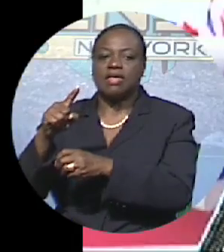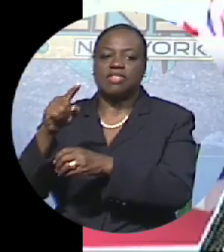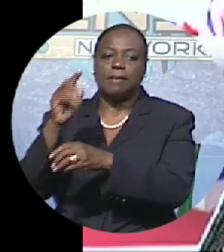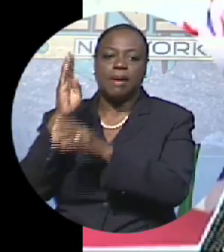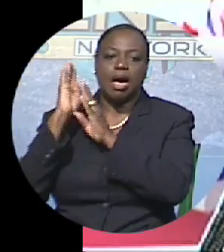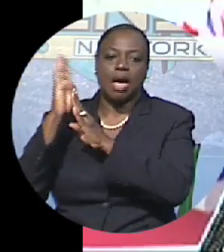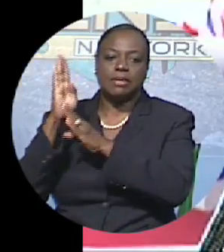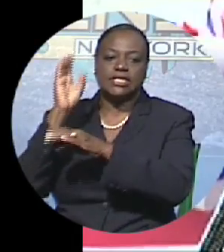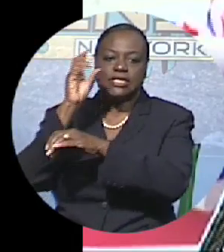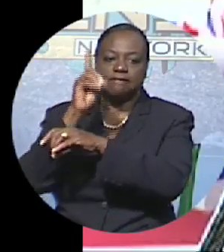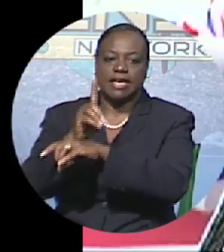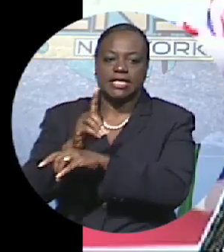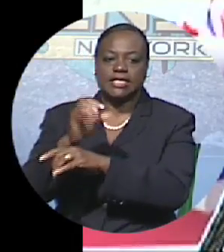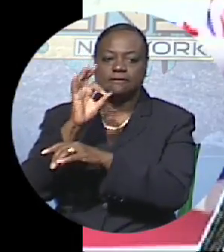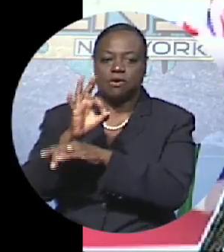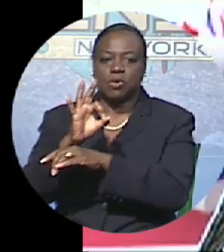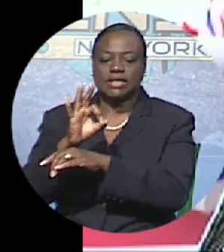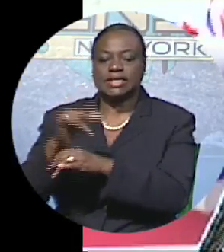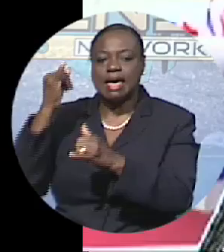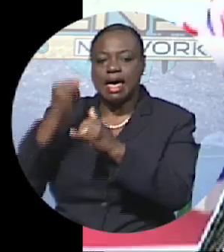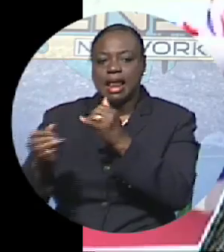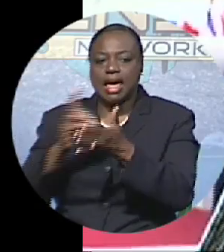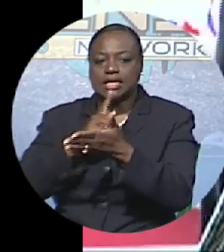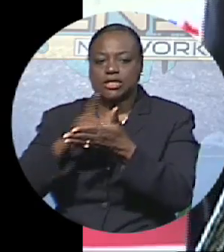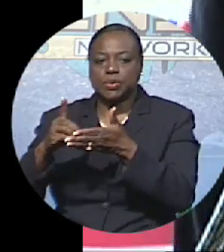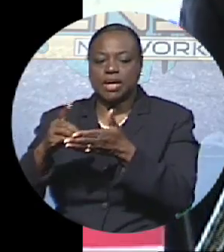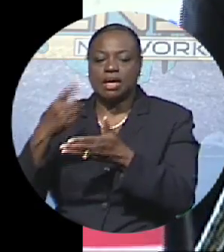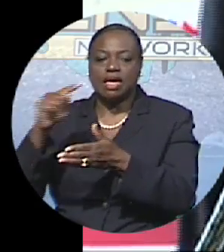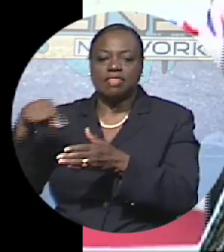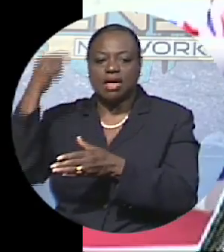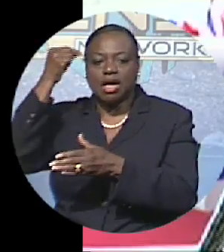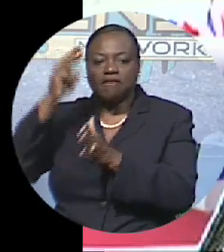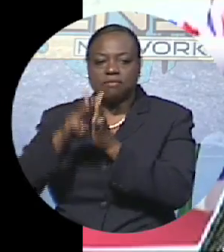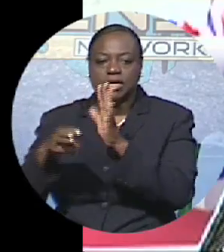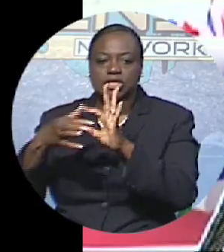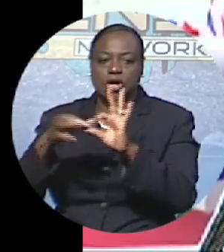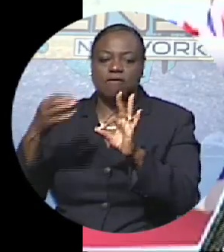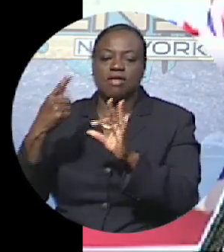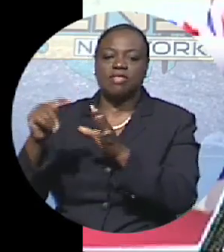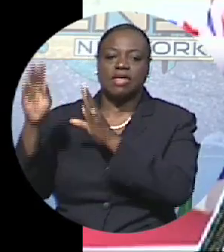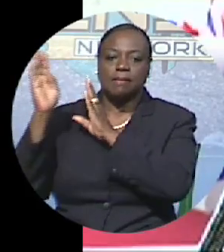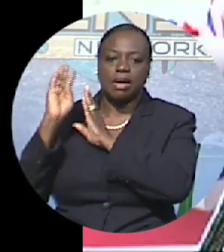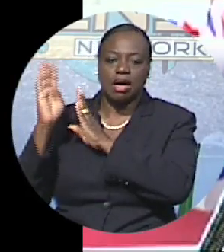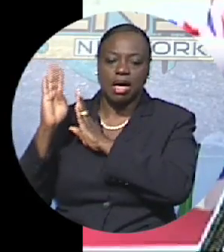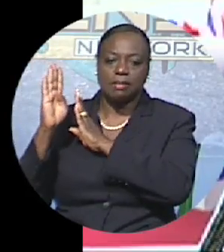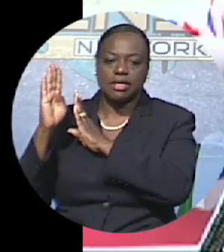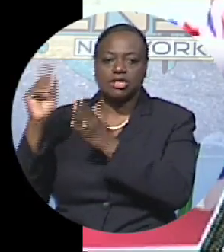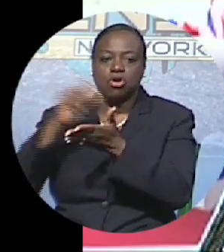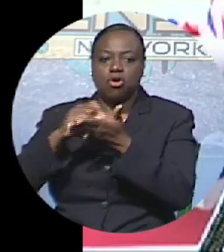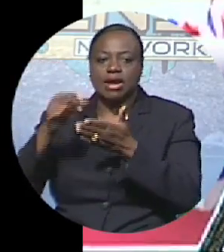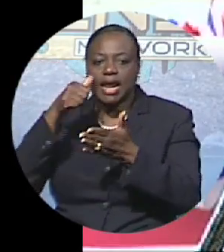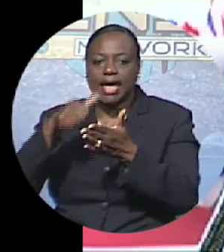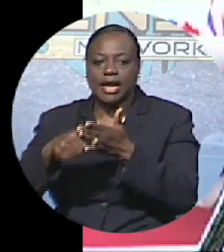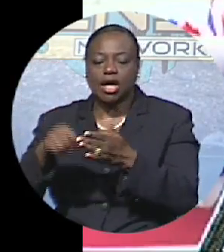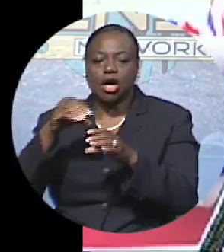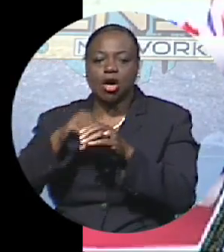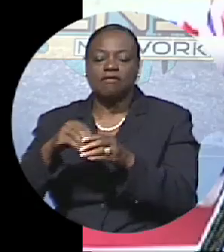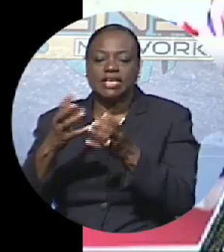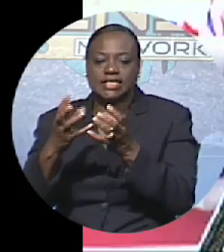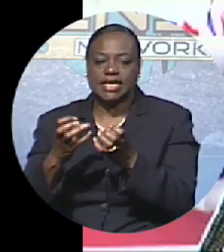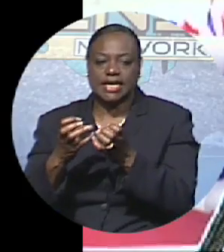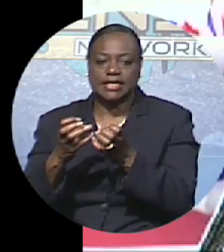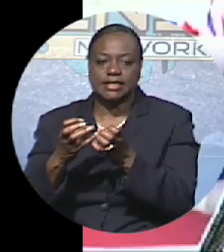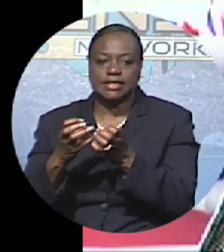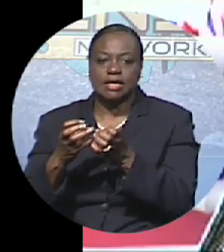Just last week, the government of the Bahamas executed a letter of intent with Damen Shipyards Group, headquartered in the Netherlands, for